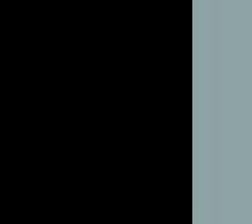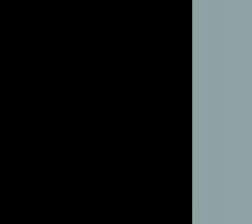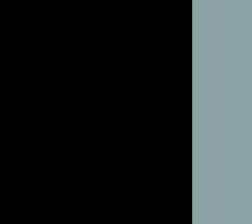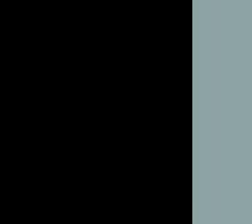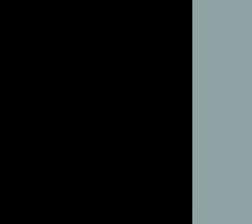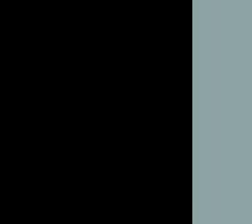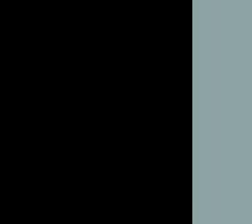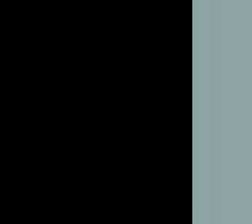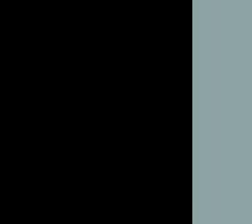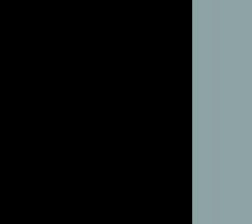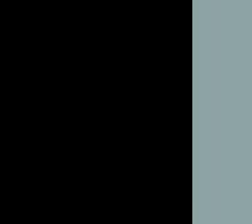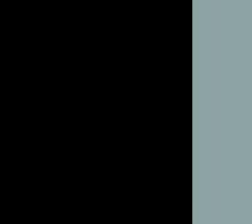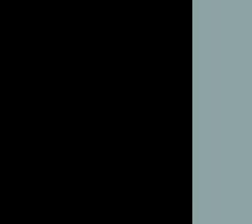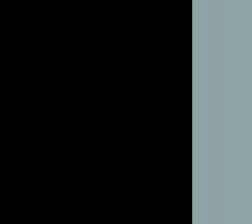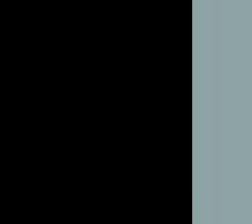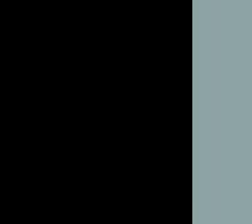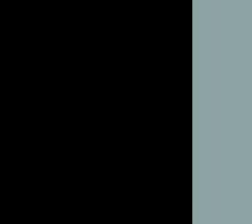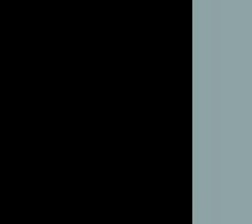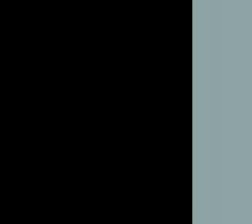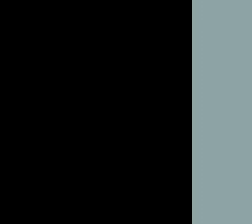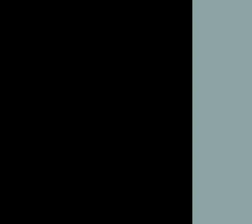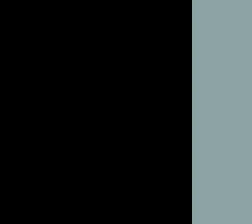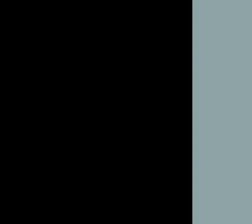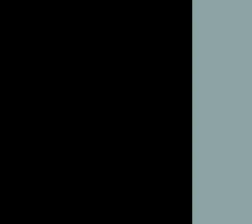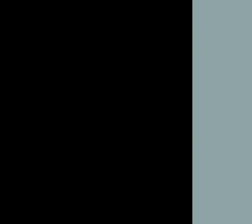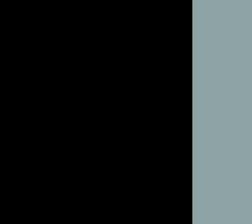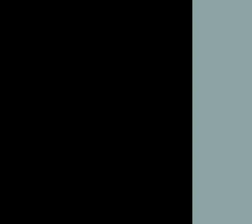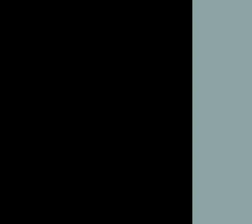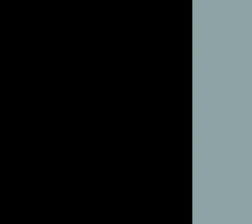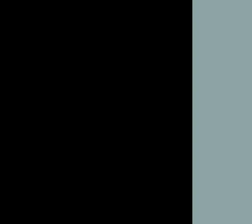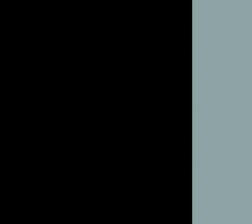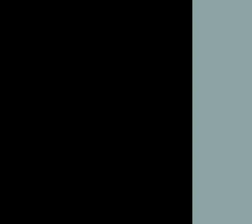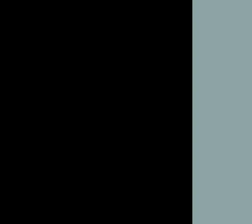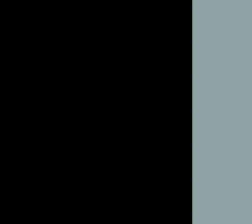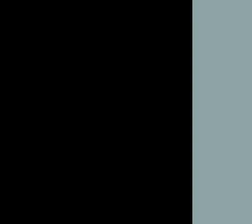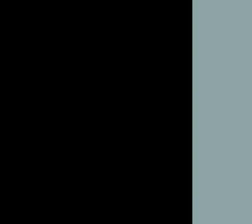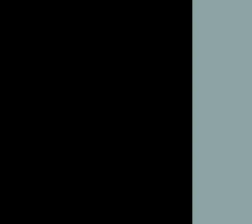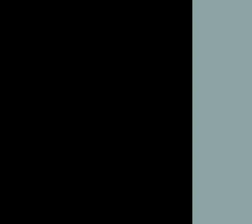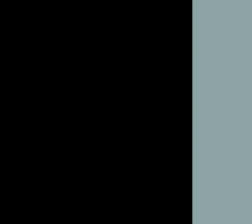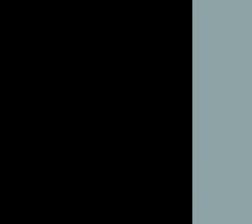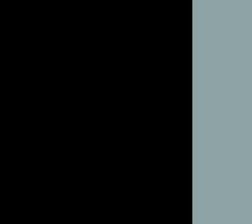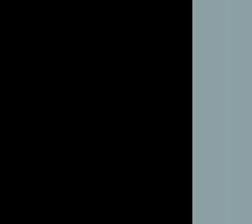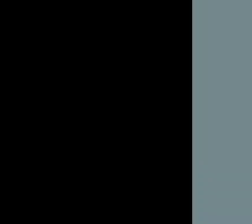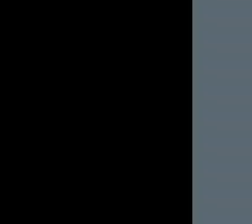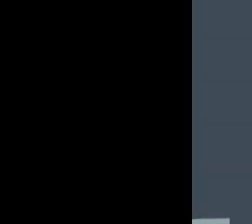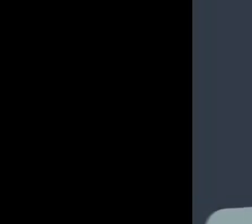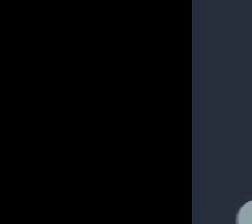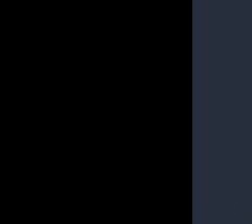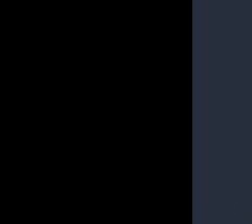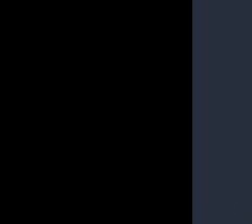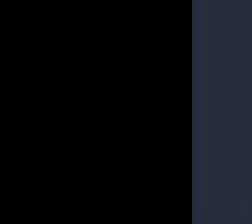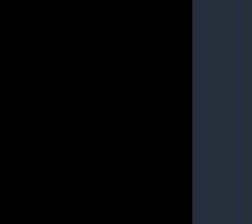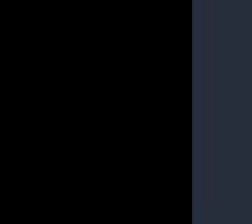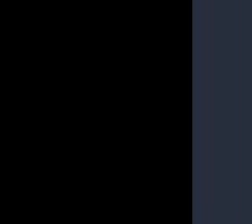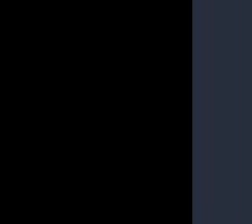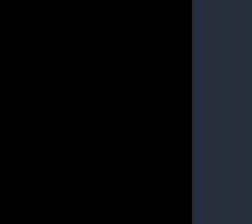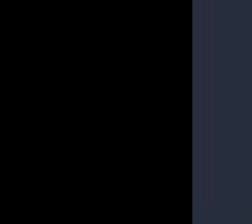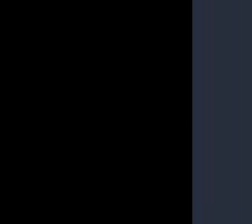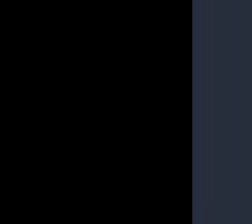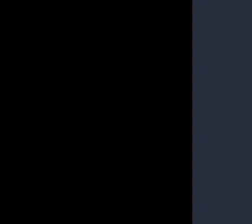vaccine trials in humans started in March of 2020. Since then, tens of thousands of volunteers have been enrolled in clinical studies